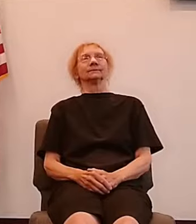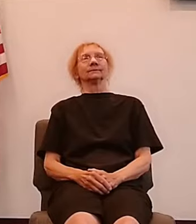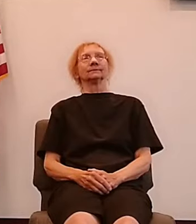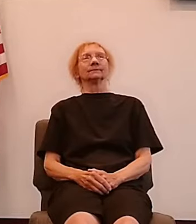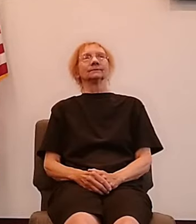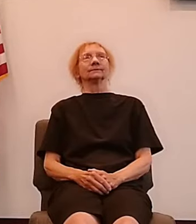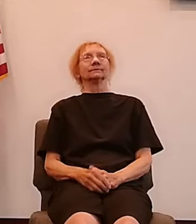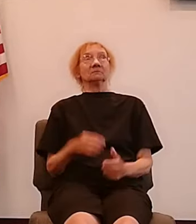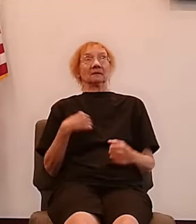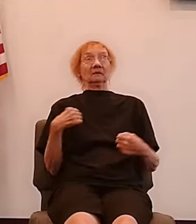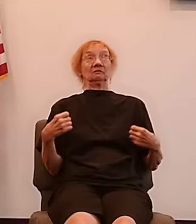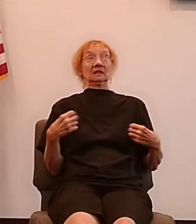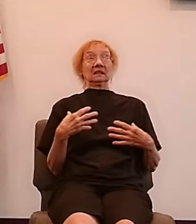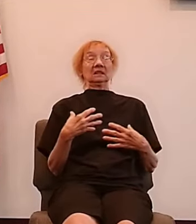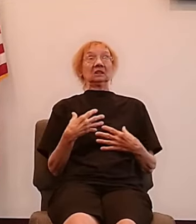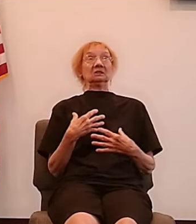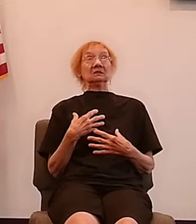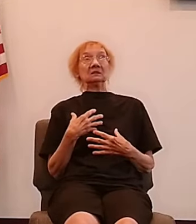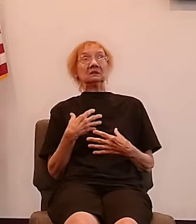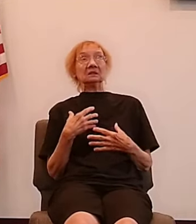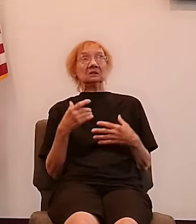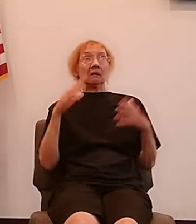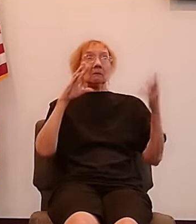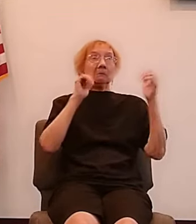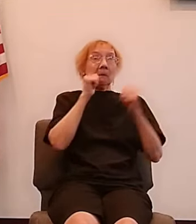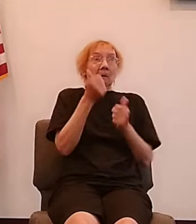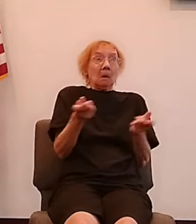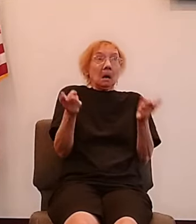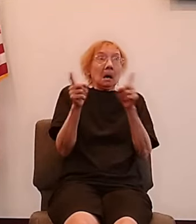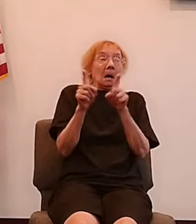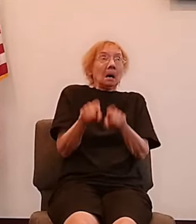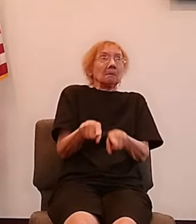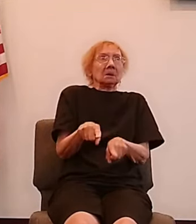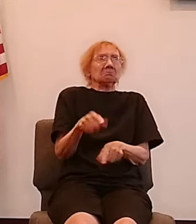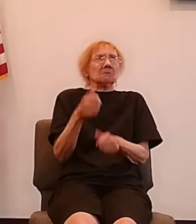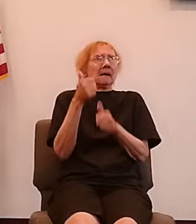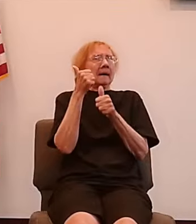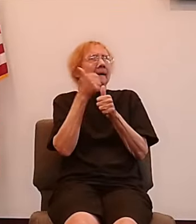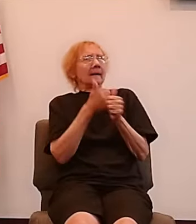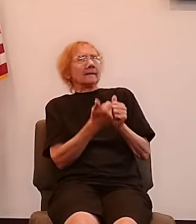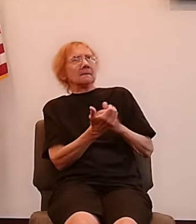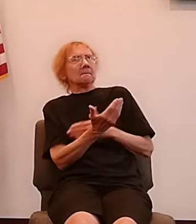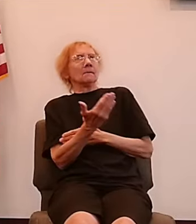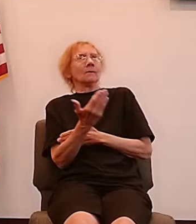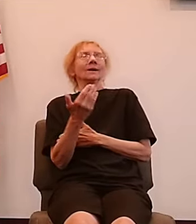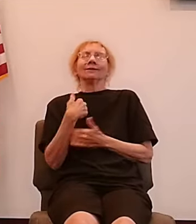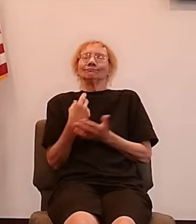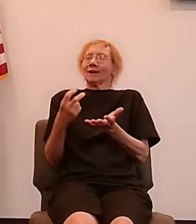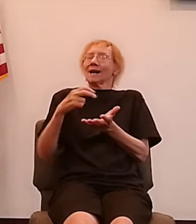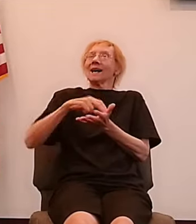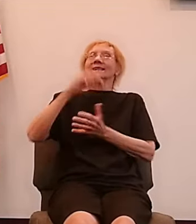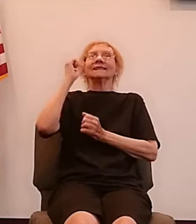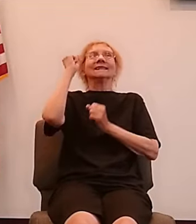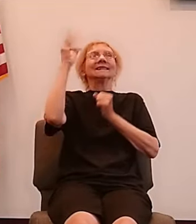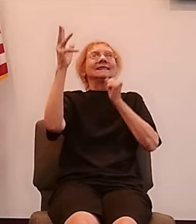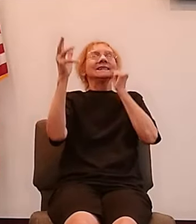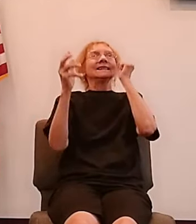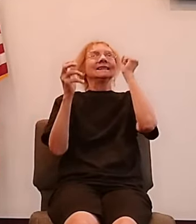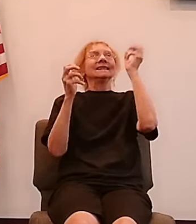shore. I won't fear what tomorrow brings. With each morning I'll rise and